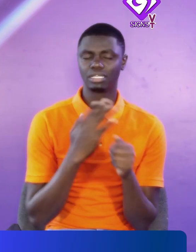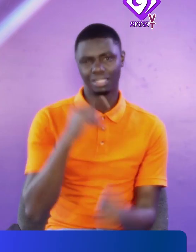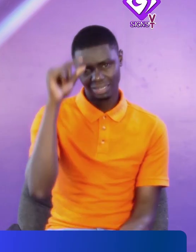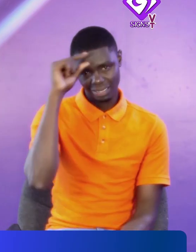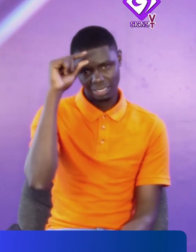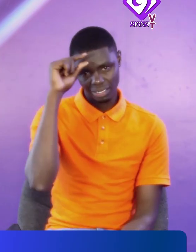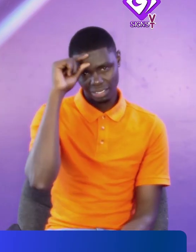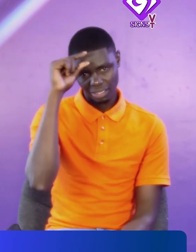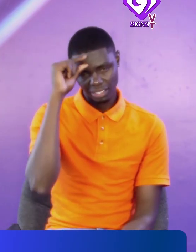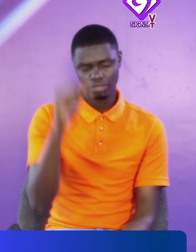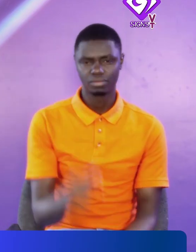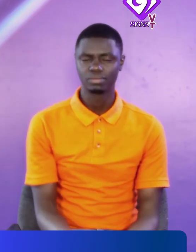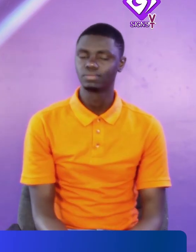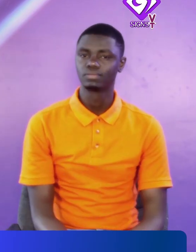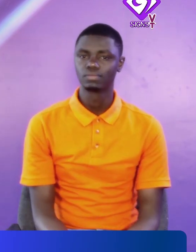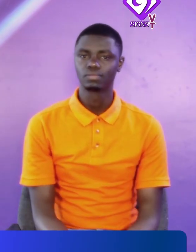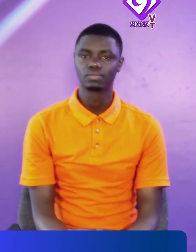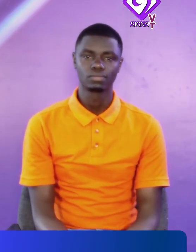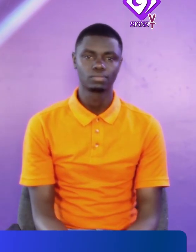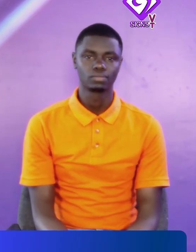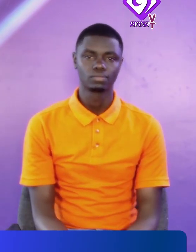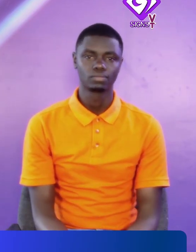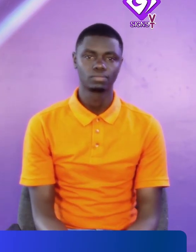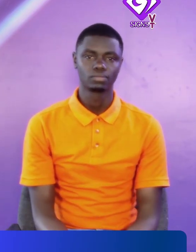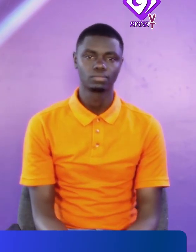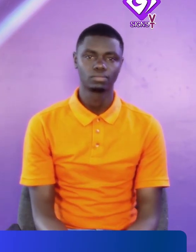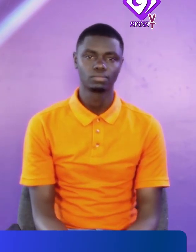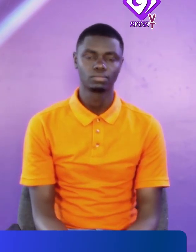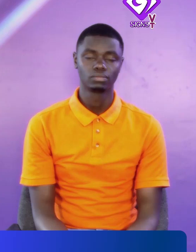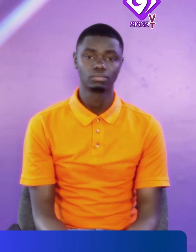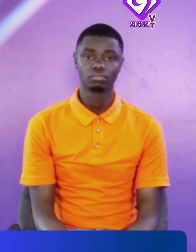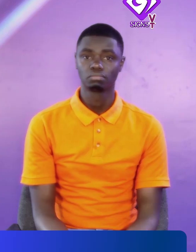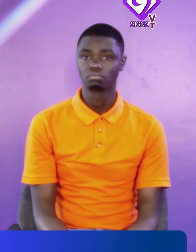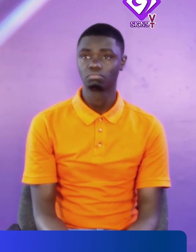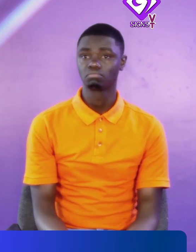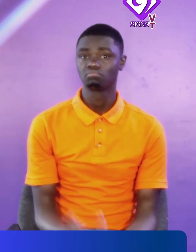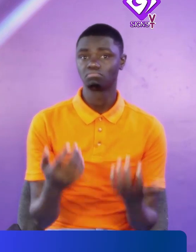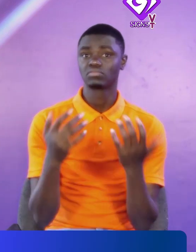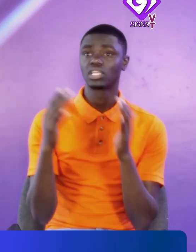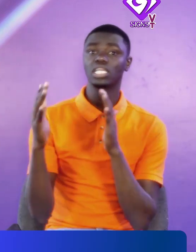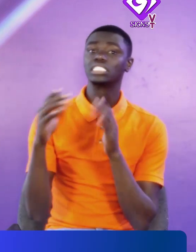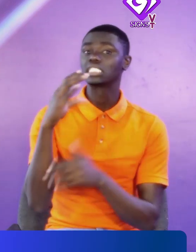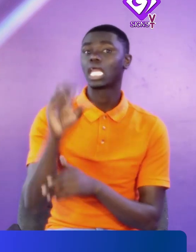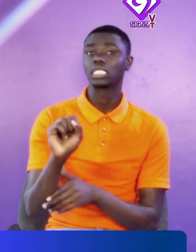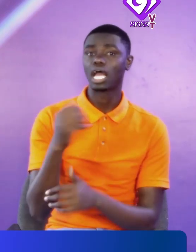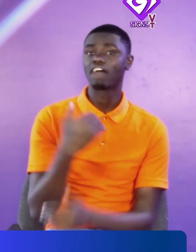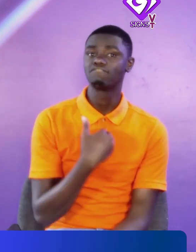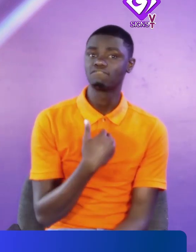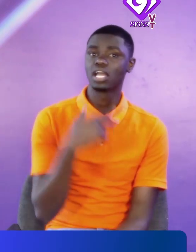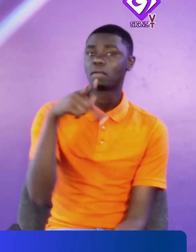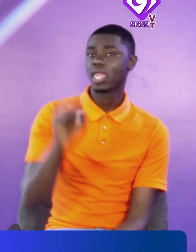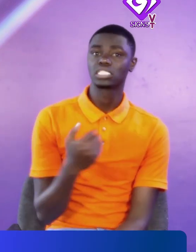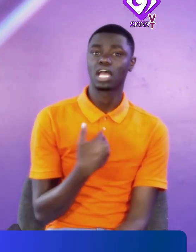the government of Kenya to protect its citizens in any part of the world. Kuna Prime Cabinet Secretary hapa. Kuna Wakenya